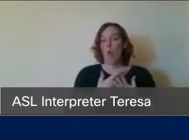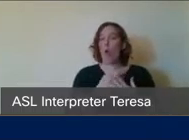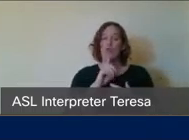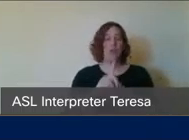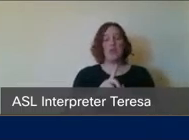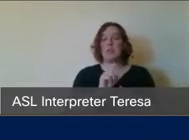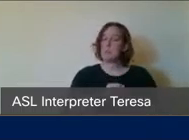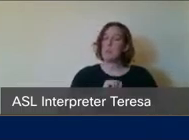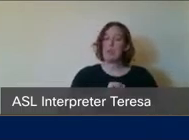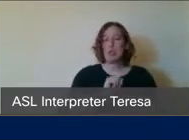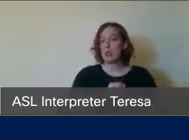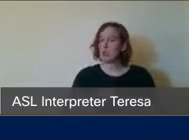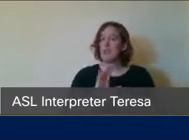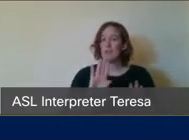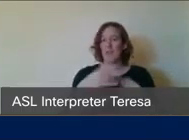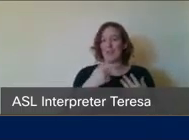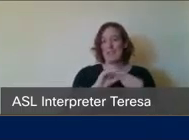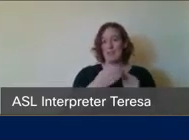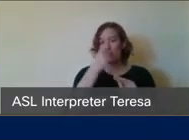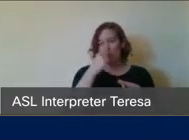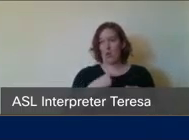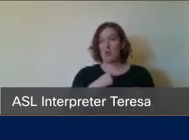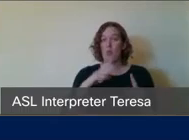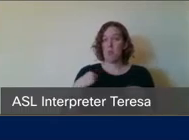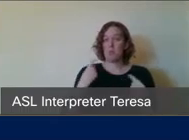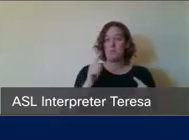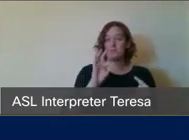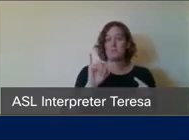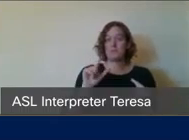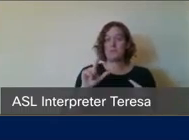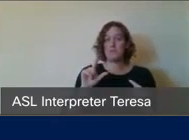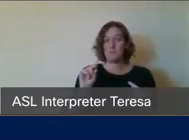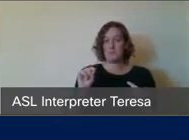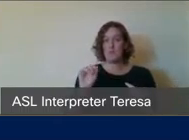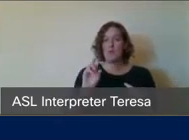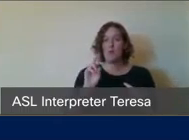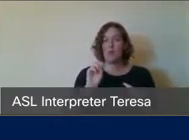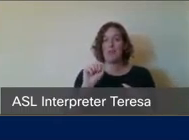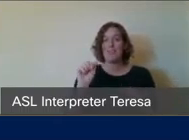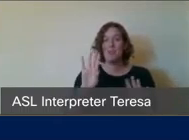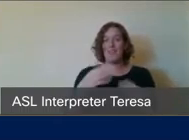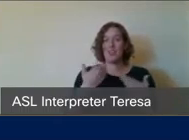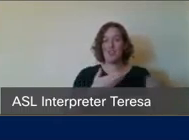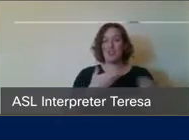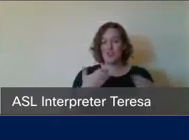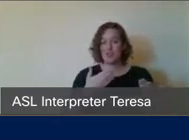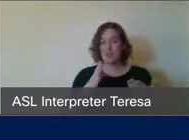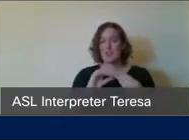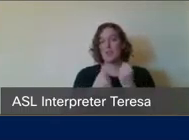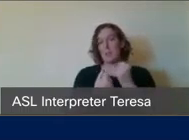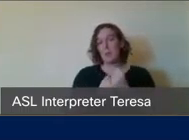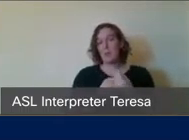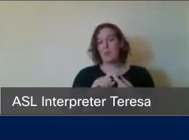us. So over FY20, RSA provided services and supports to